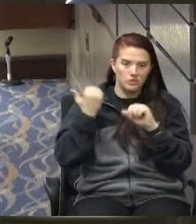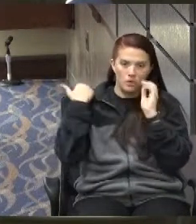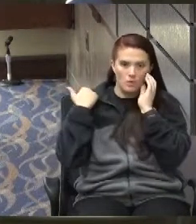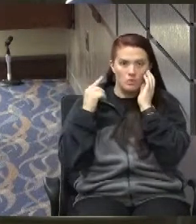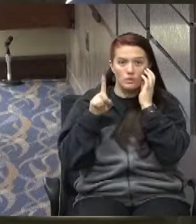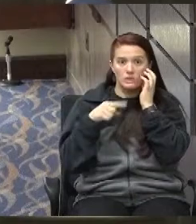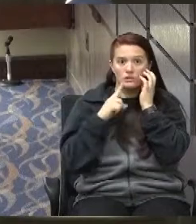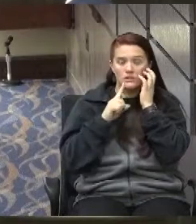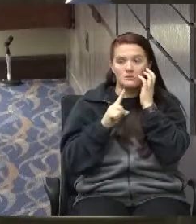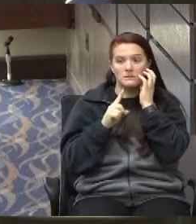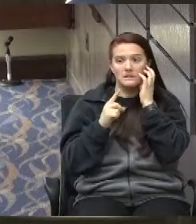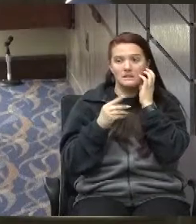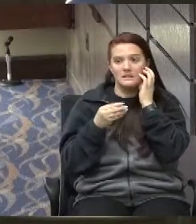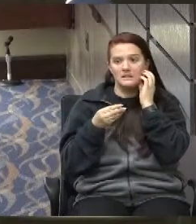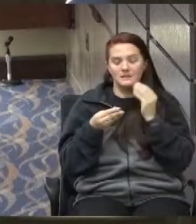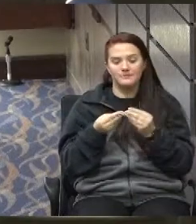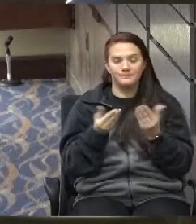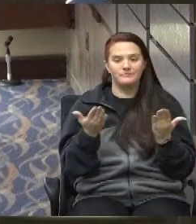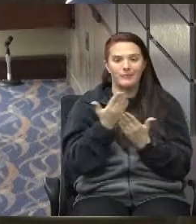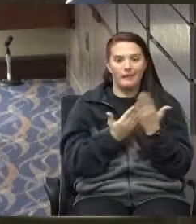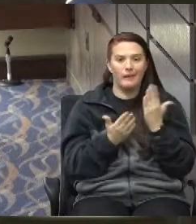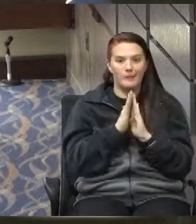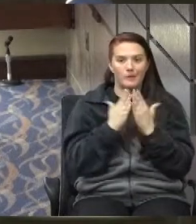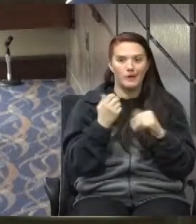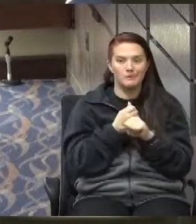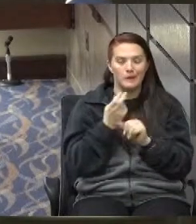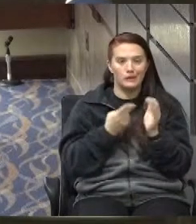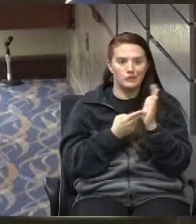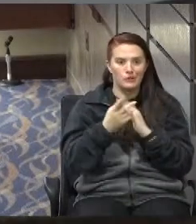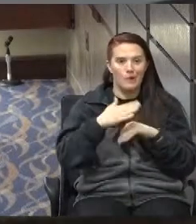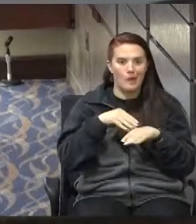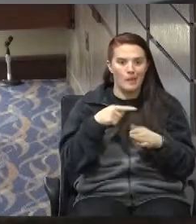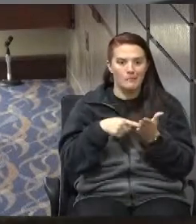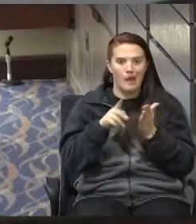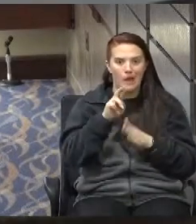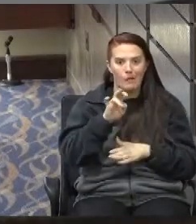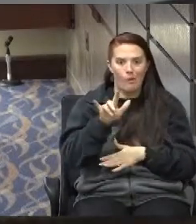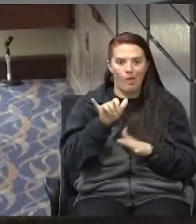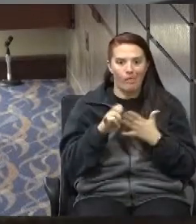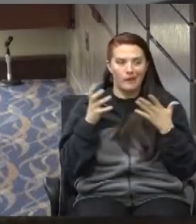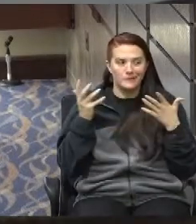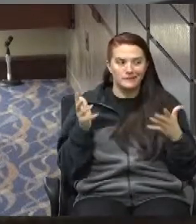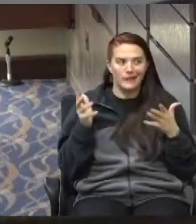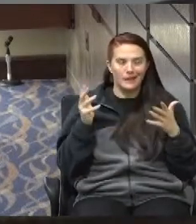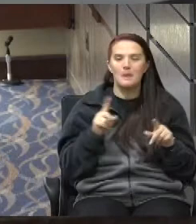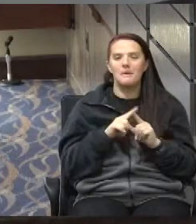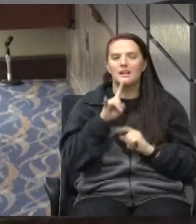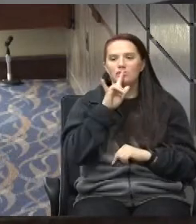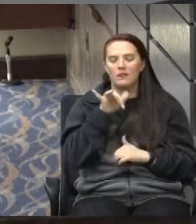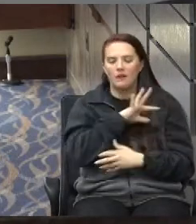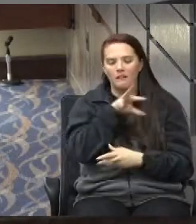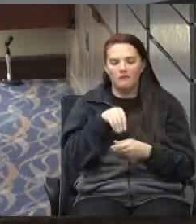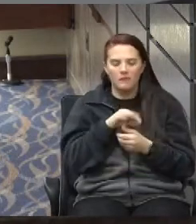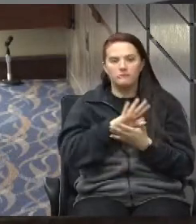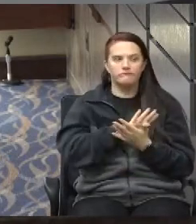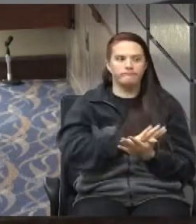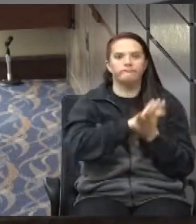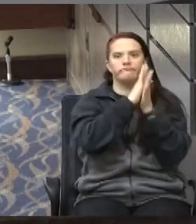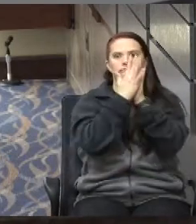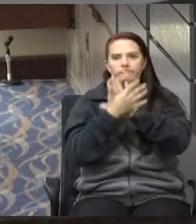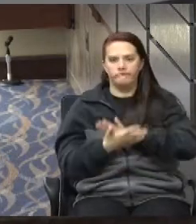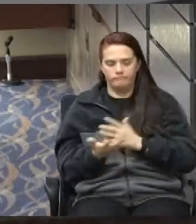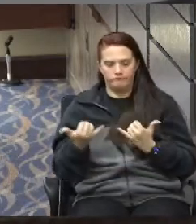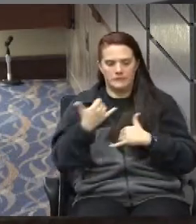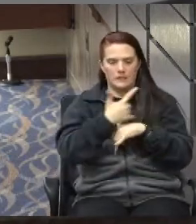be handing out the employee handbook and making sure you were on the payroll. That was kind of it. But it's really evolved into, in